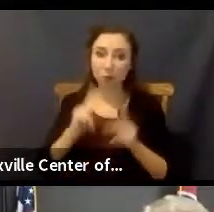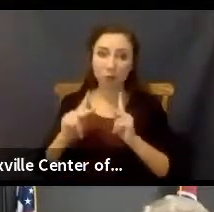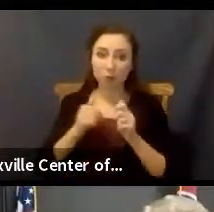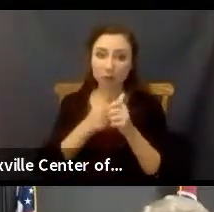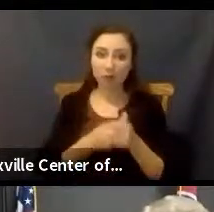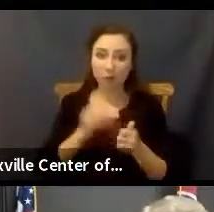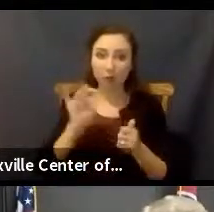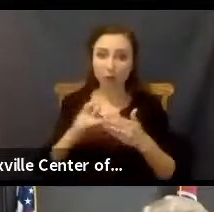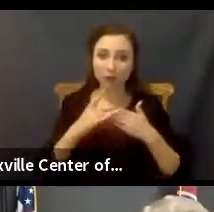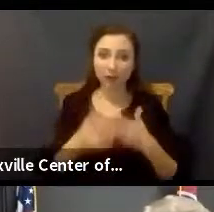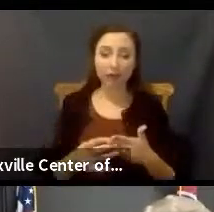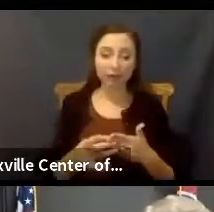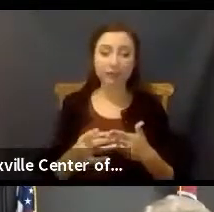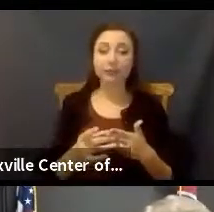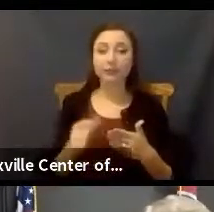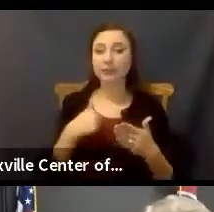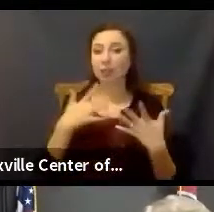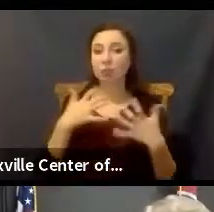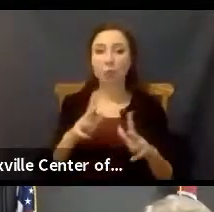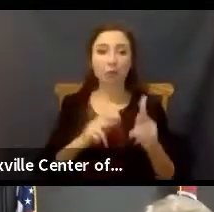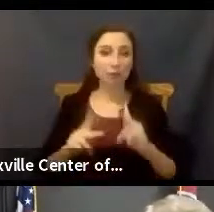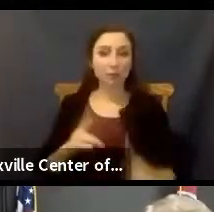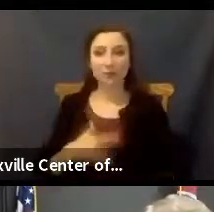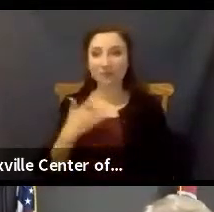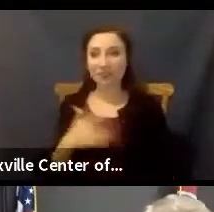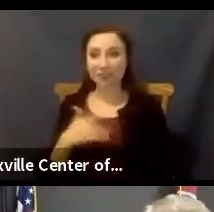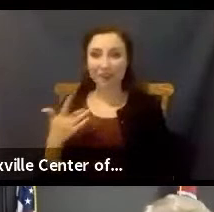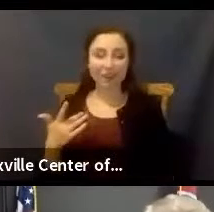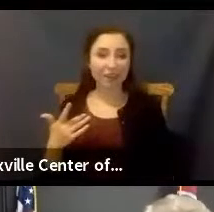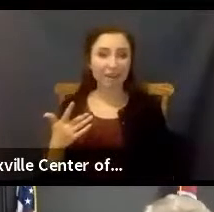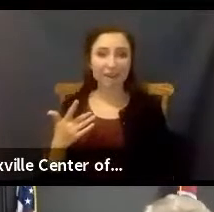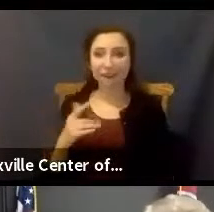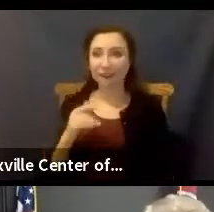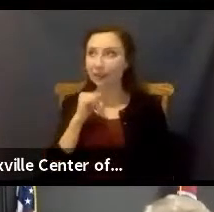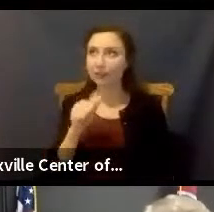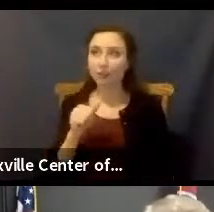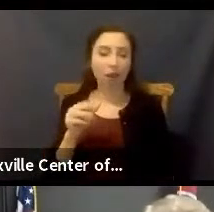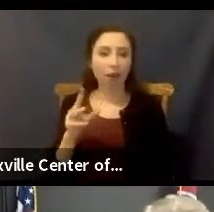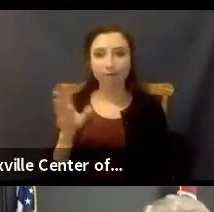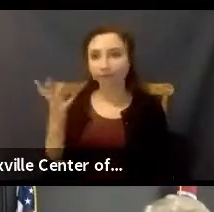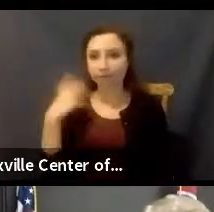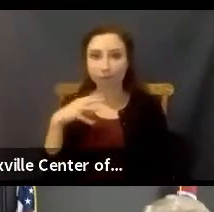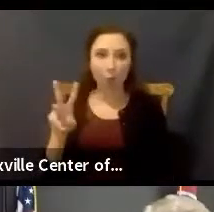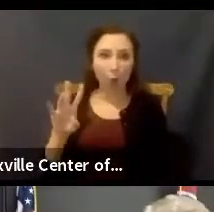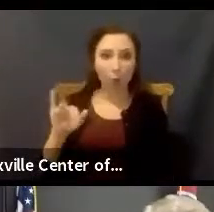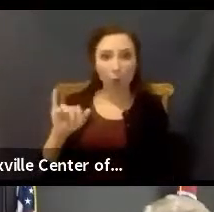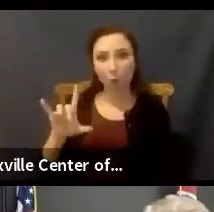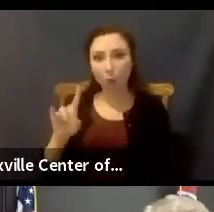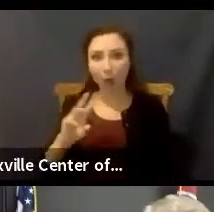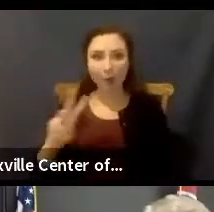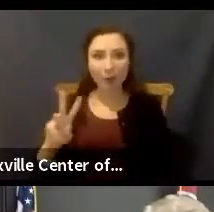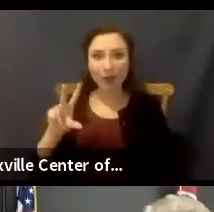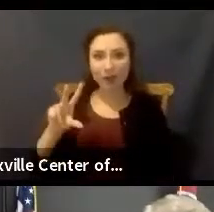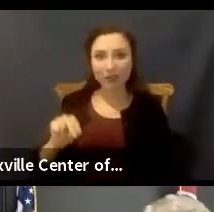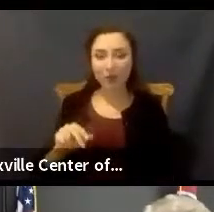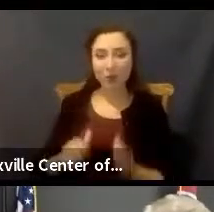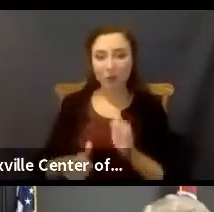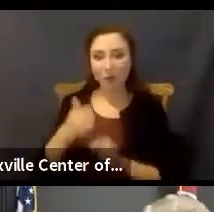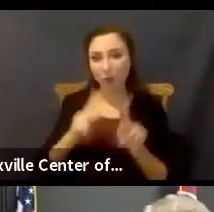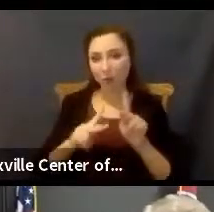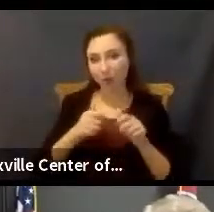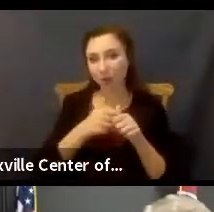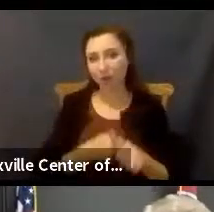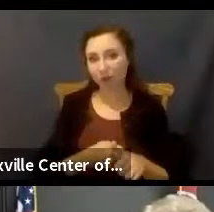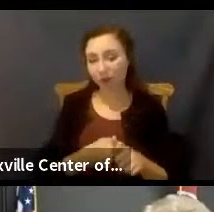appreciate that. I don't want to make it sound like everybody out there, it's not the Wild West. For the most part, people are following the